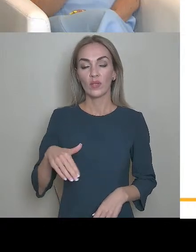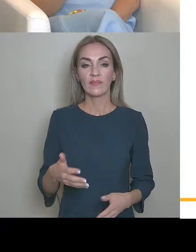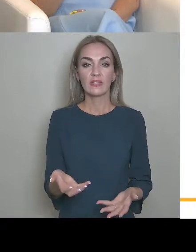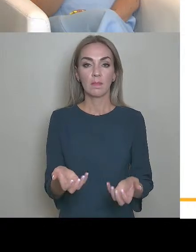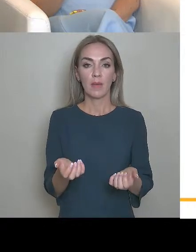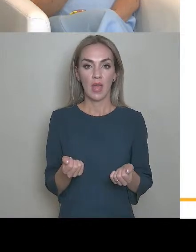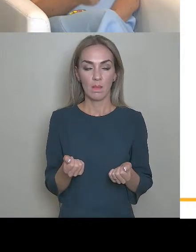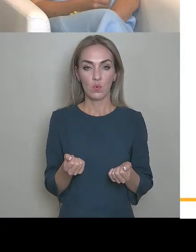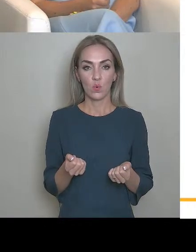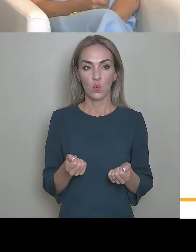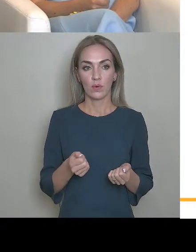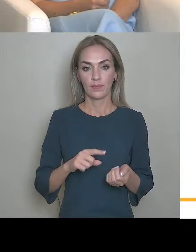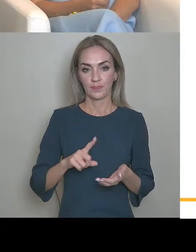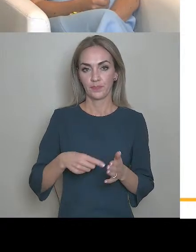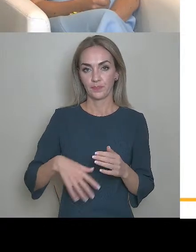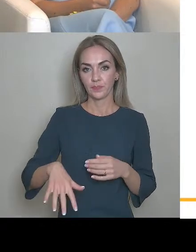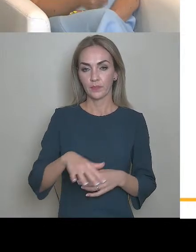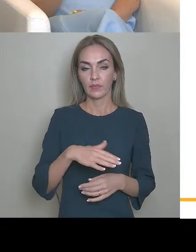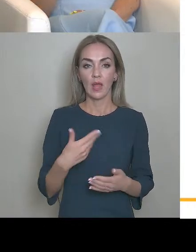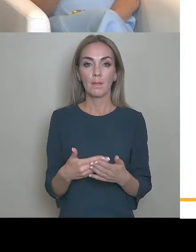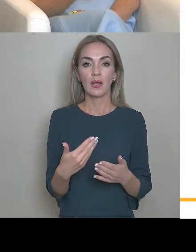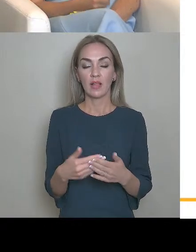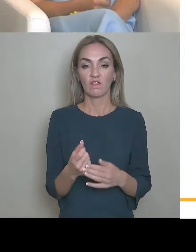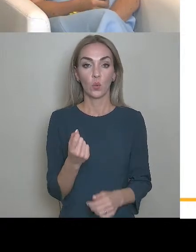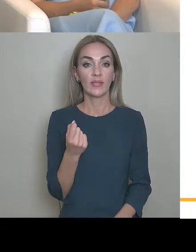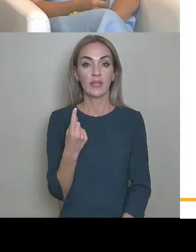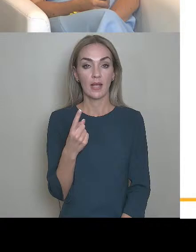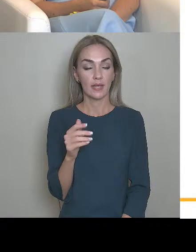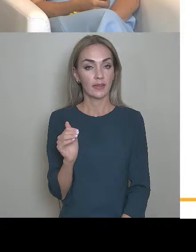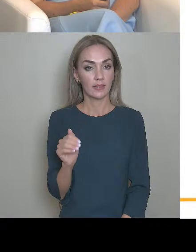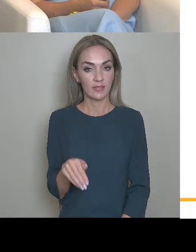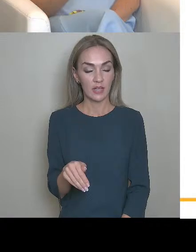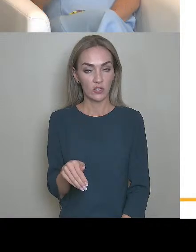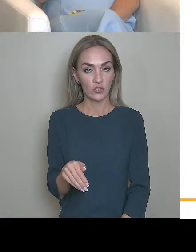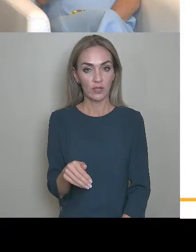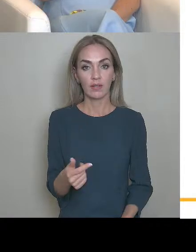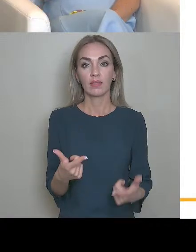deposit the sum of money for each of the candidates, and if it is